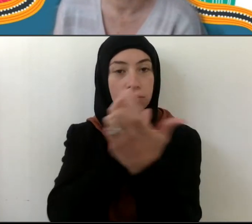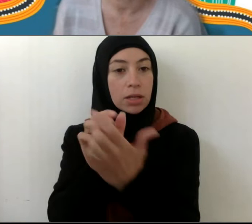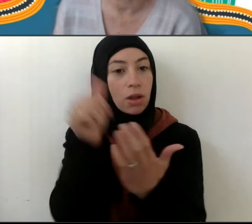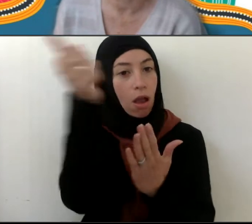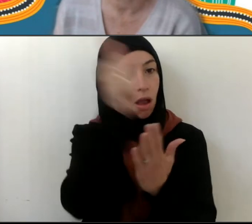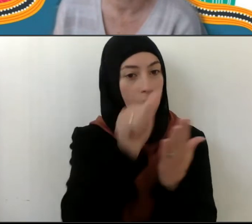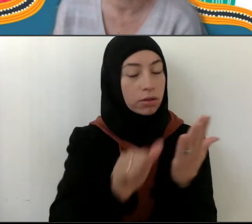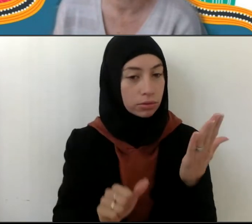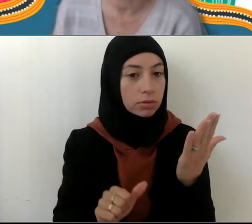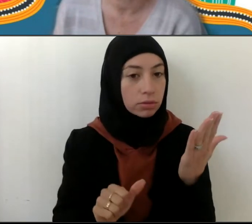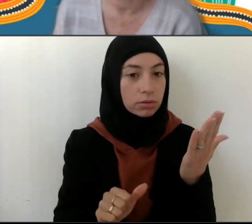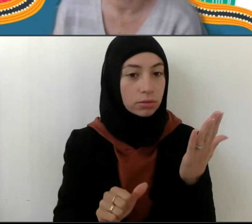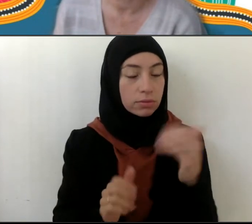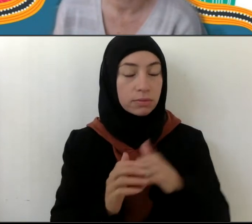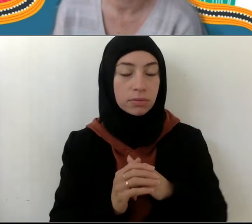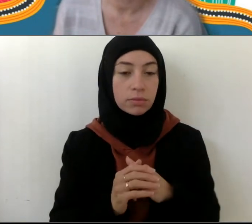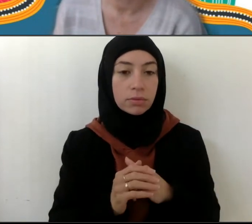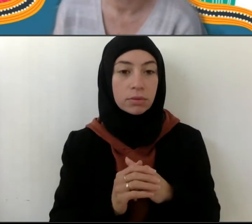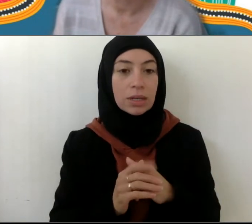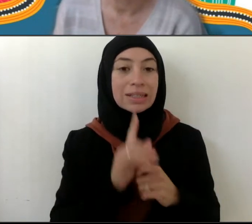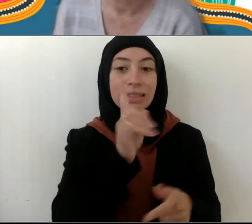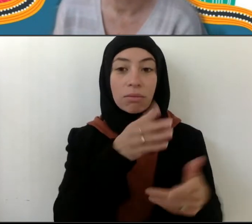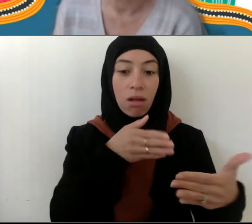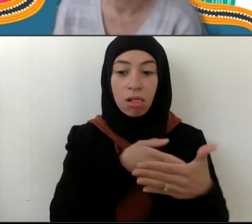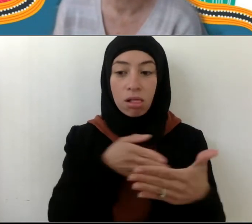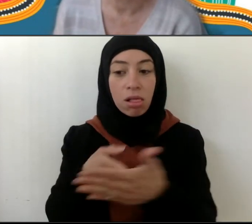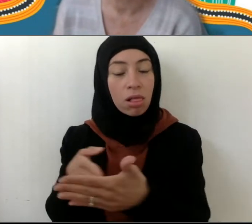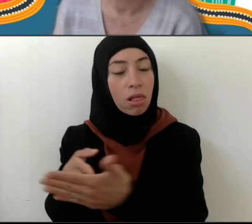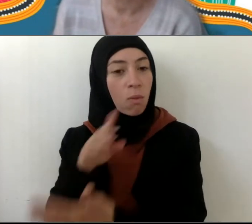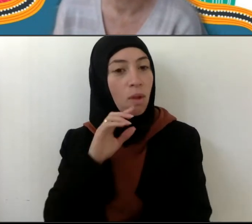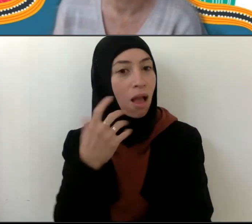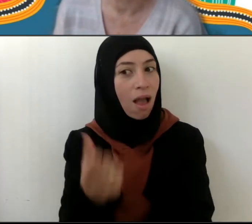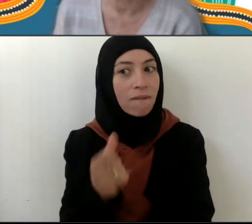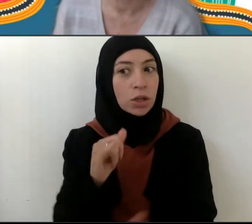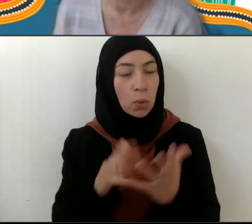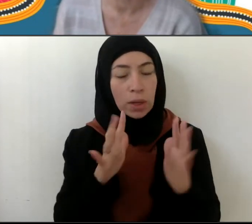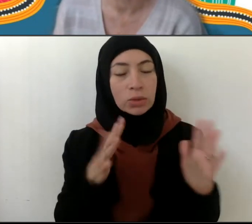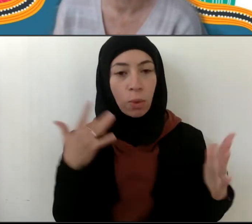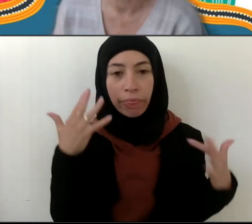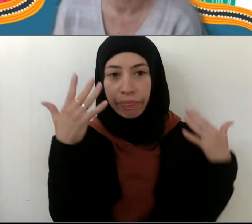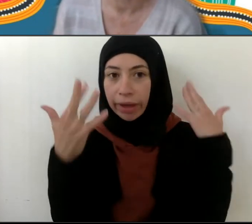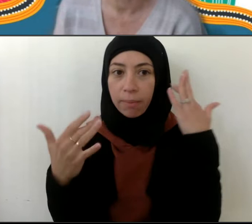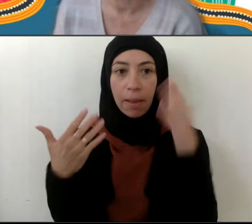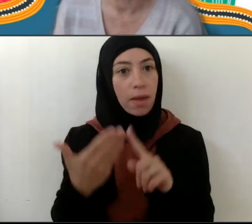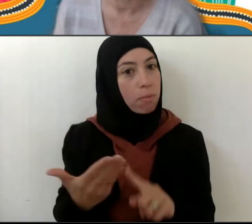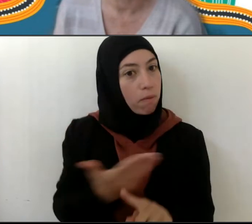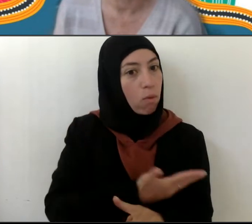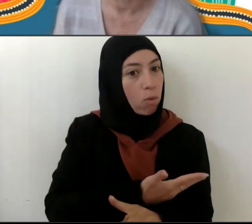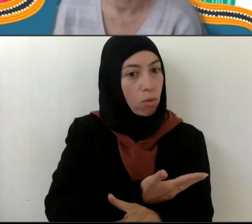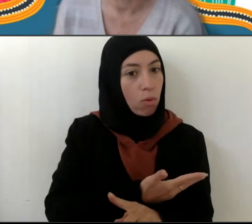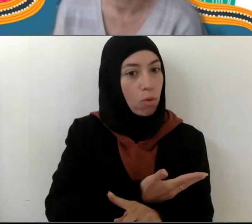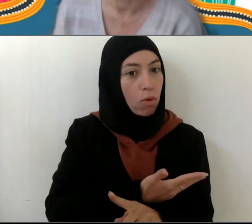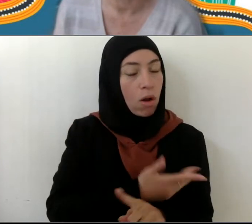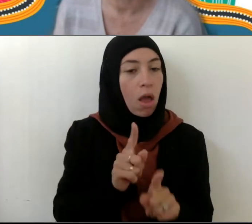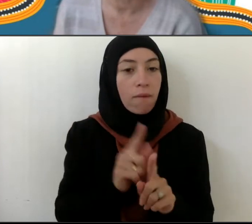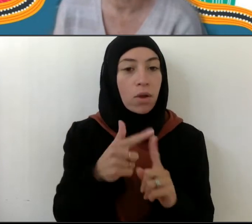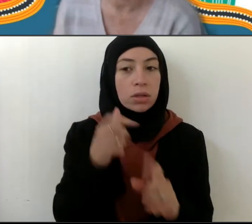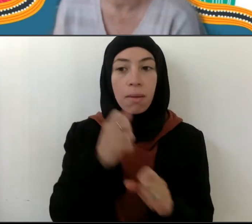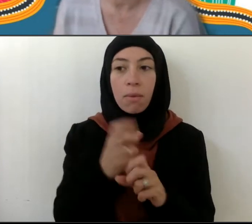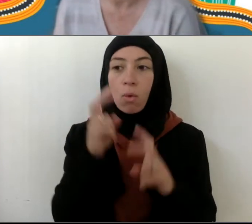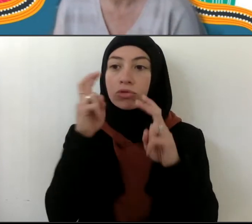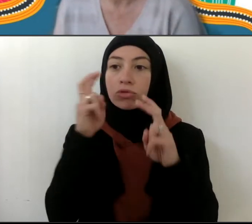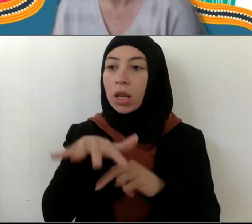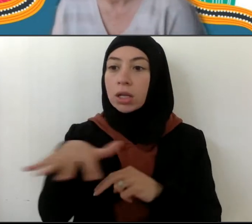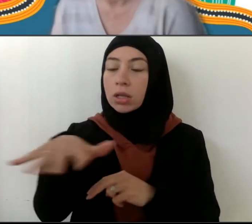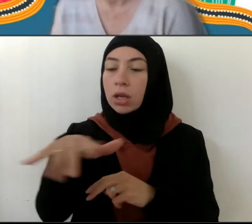of sort of structural kind of integration exercises. For instance, they might, the station will have cladding and that'll